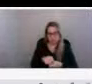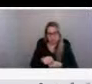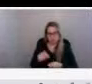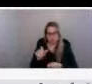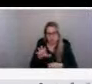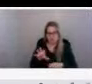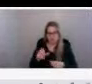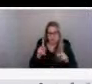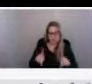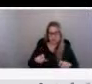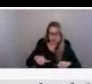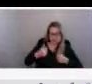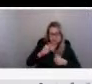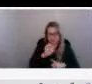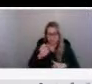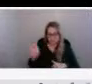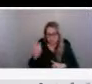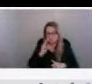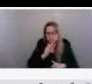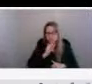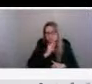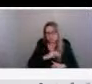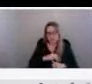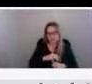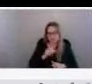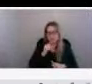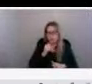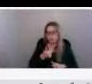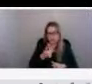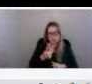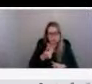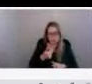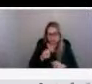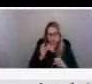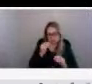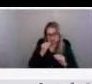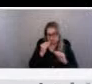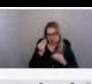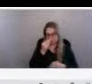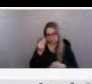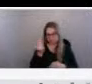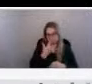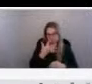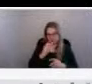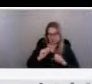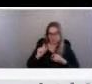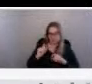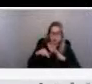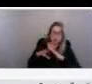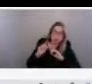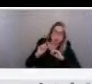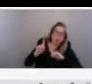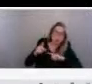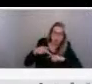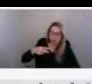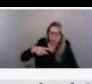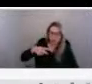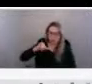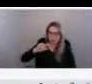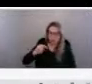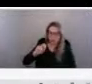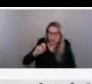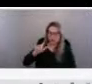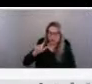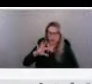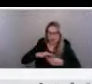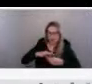lives in east mesa then he's not going to care to go into pinal county if he gets his votes out